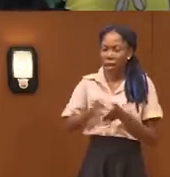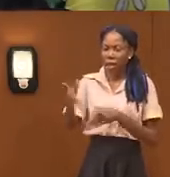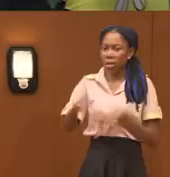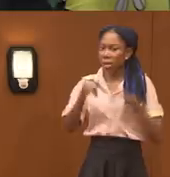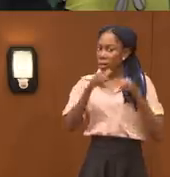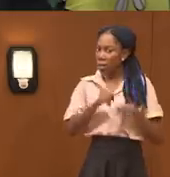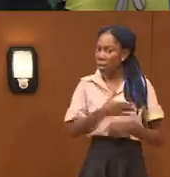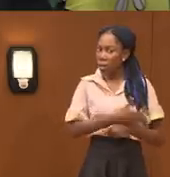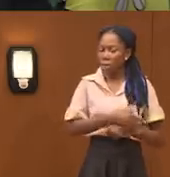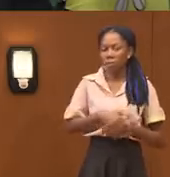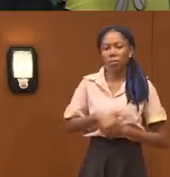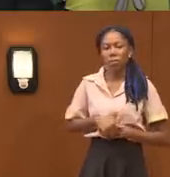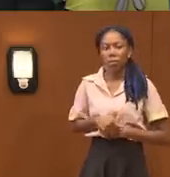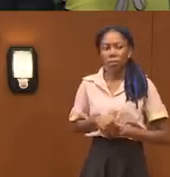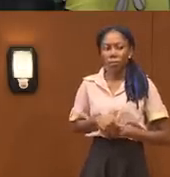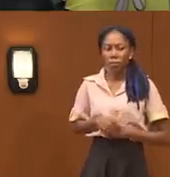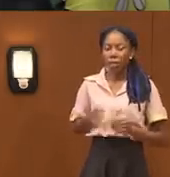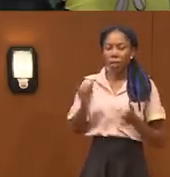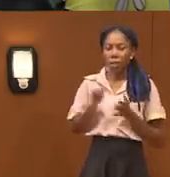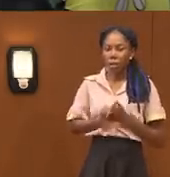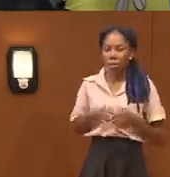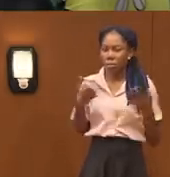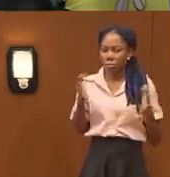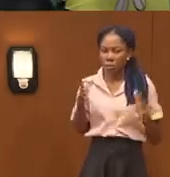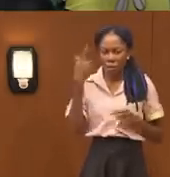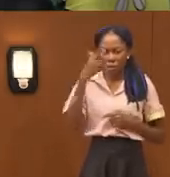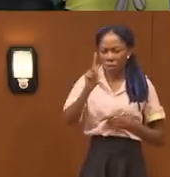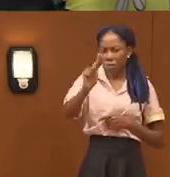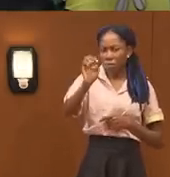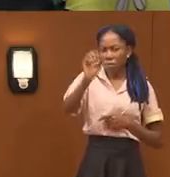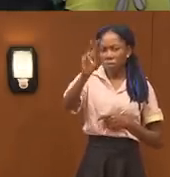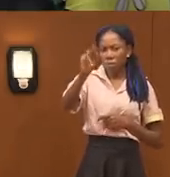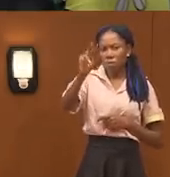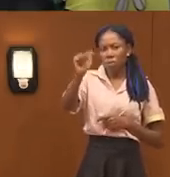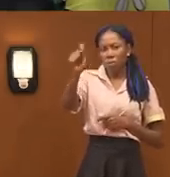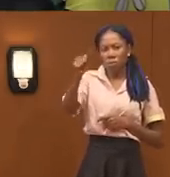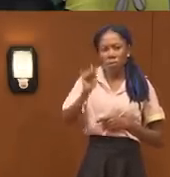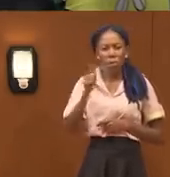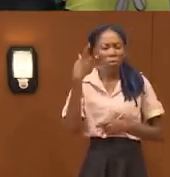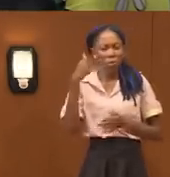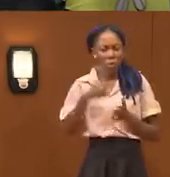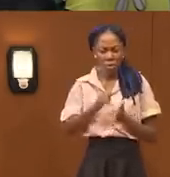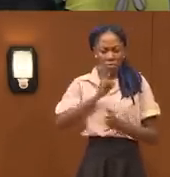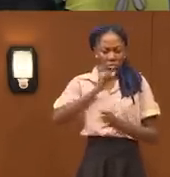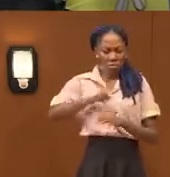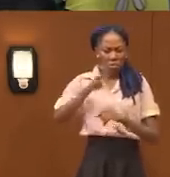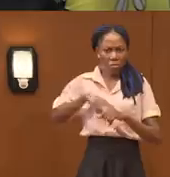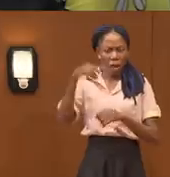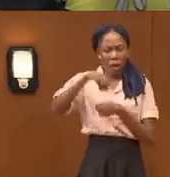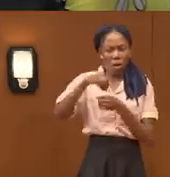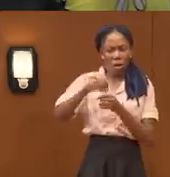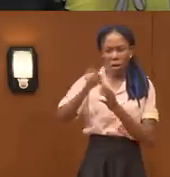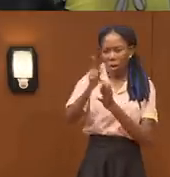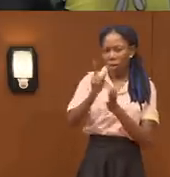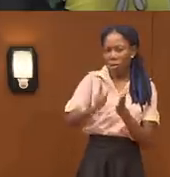the premises, that's a tenant. Not just him, any tenant. It's the law. So that's